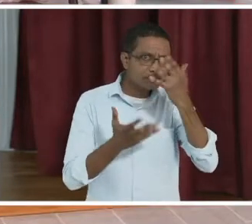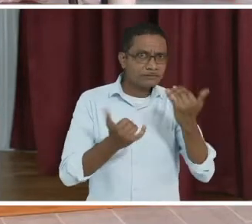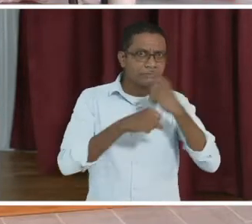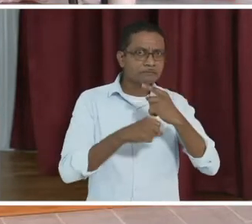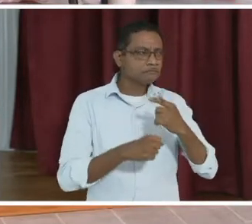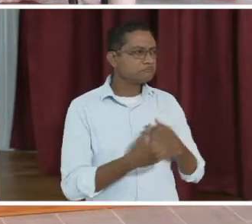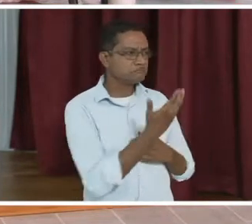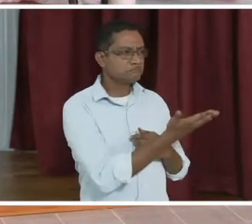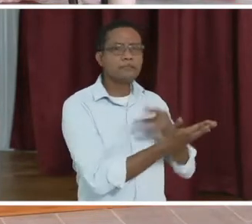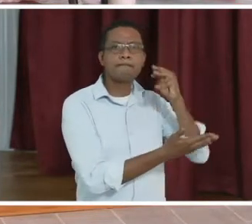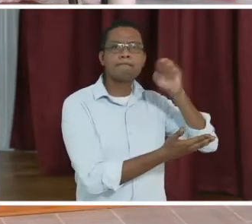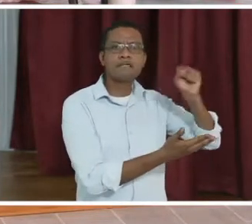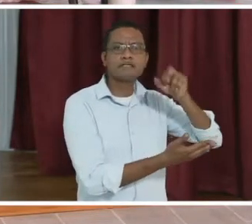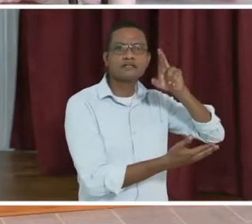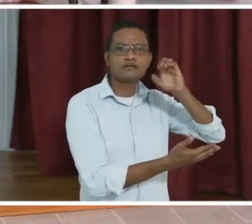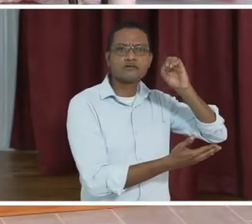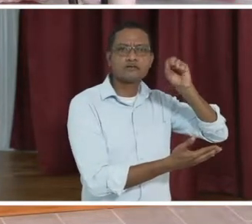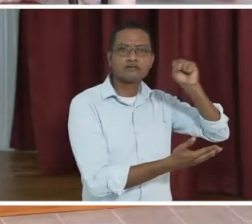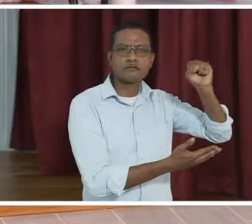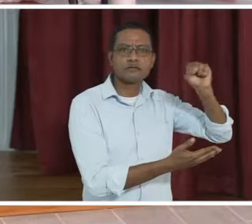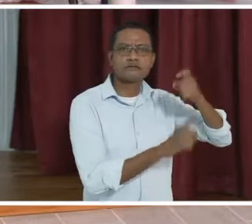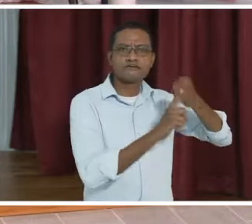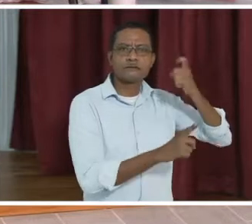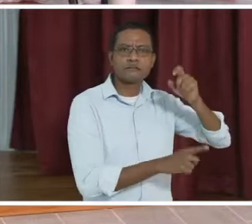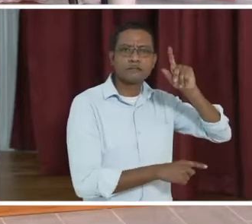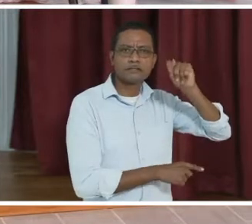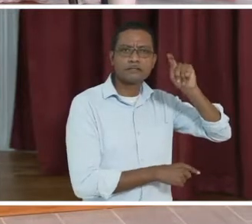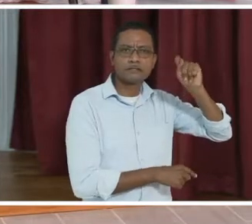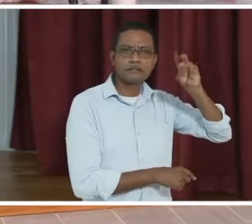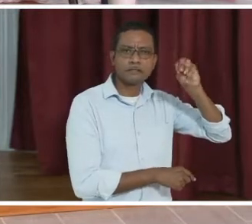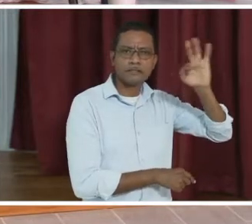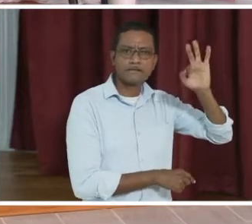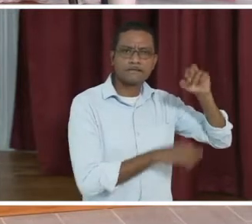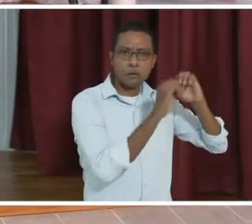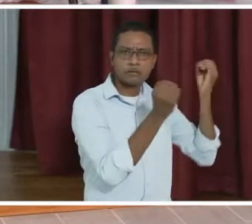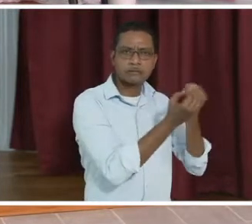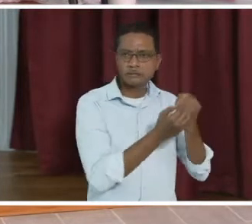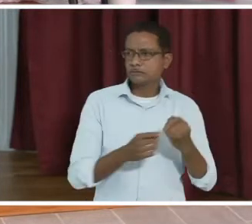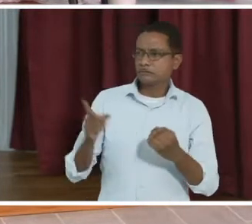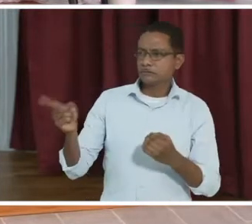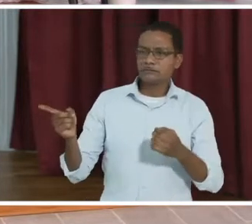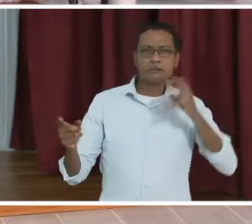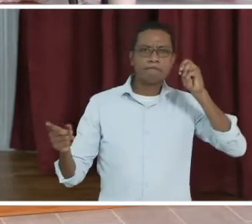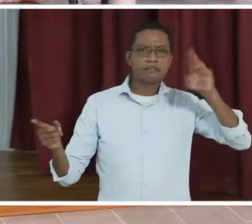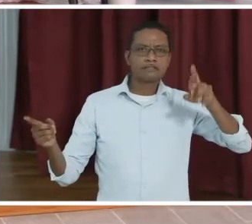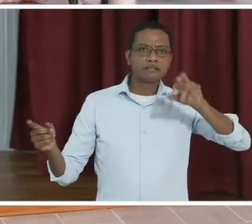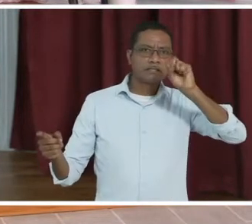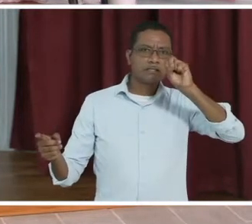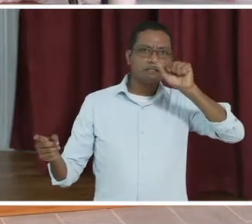Ross of the Ttmf, and of course, Mr. Rajiv Sankar of the